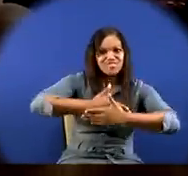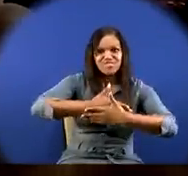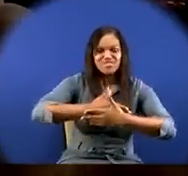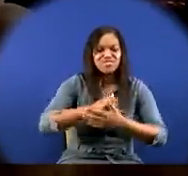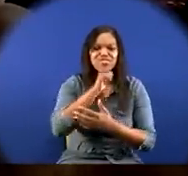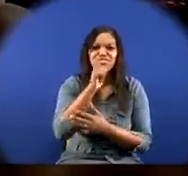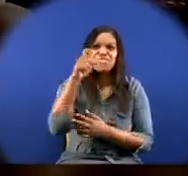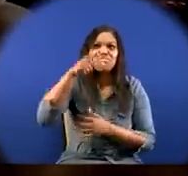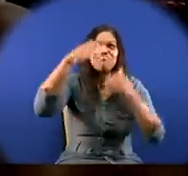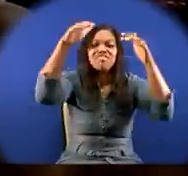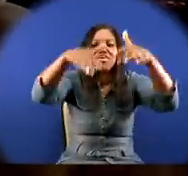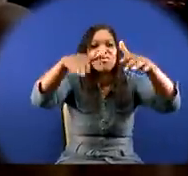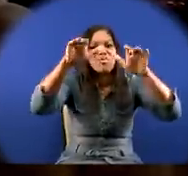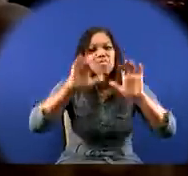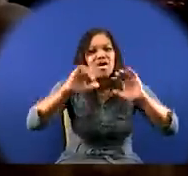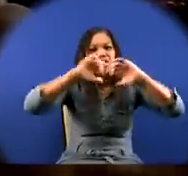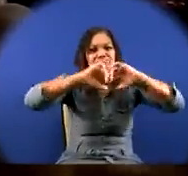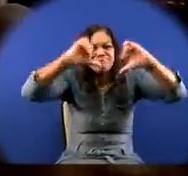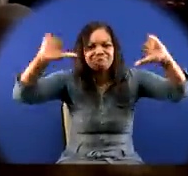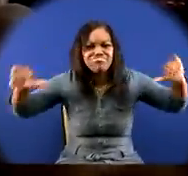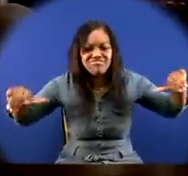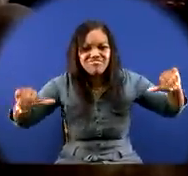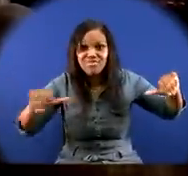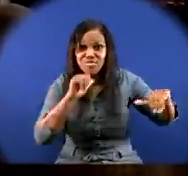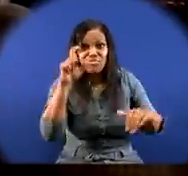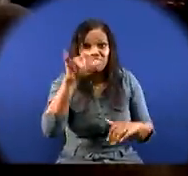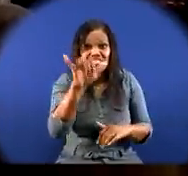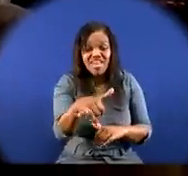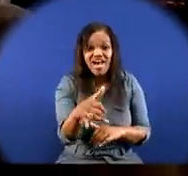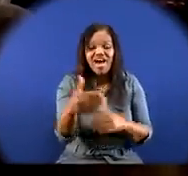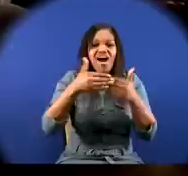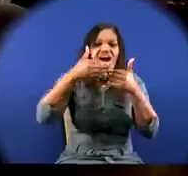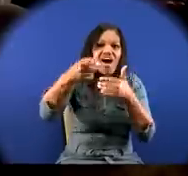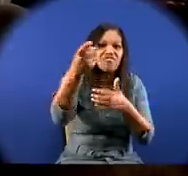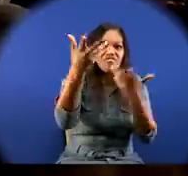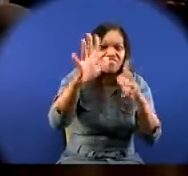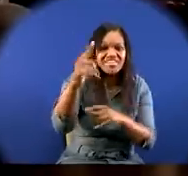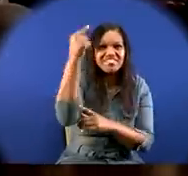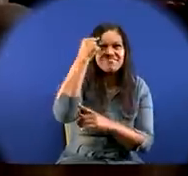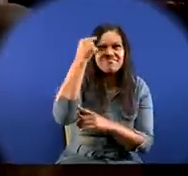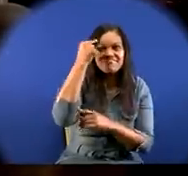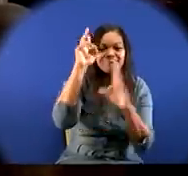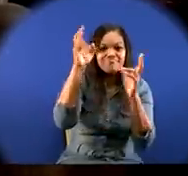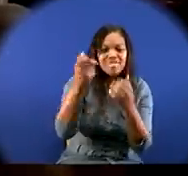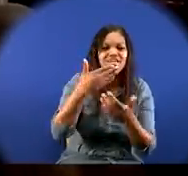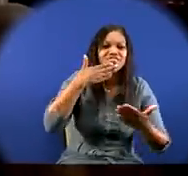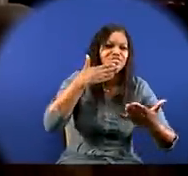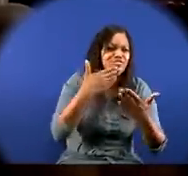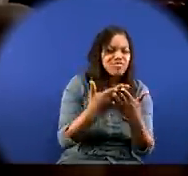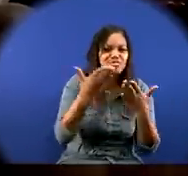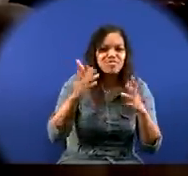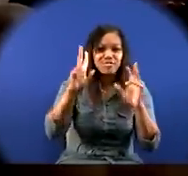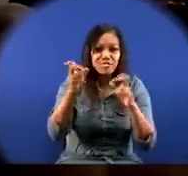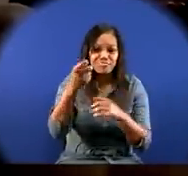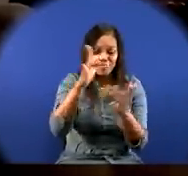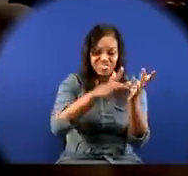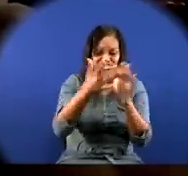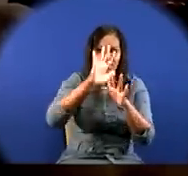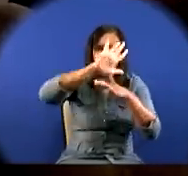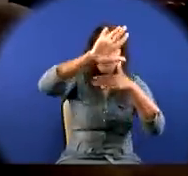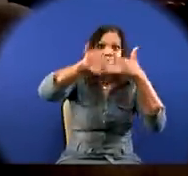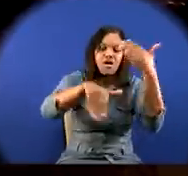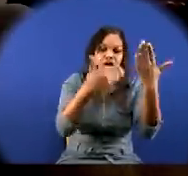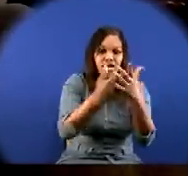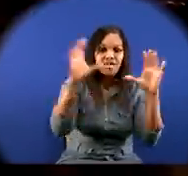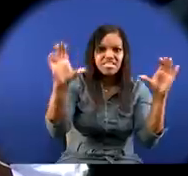need graves open. When you think about the goodness of Jesus and all he's